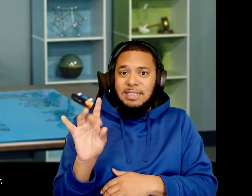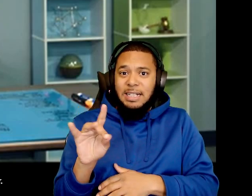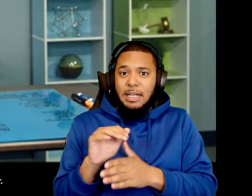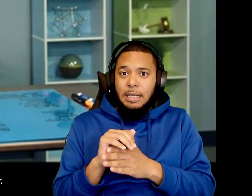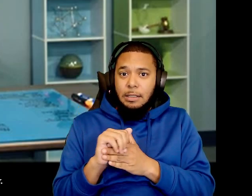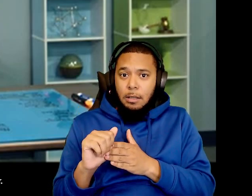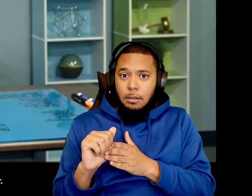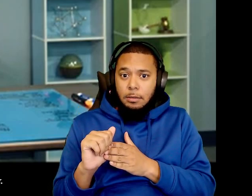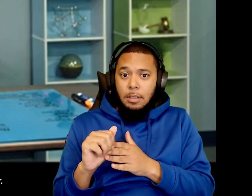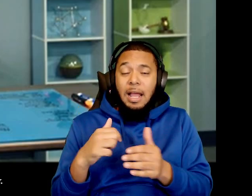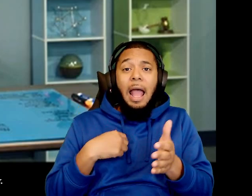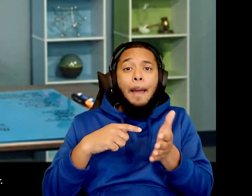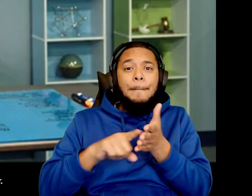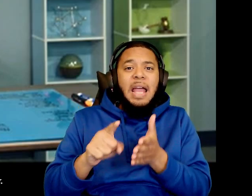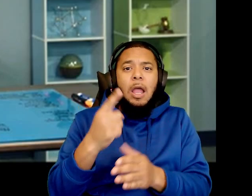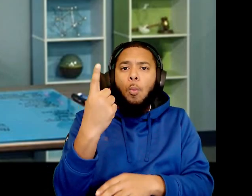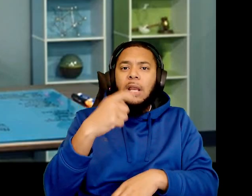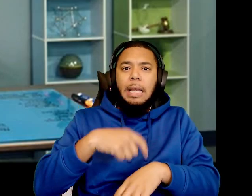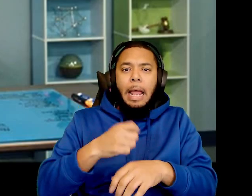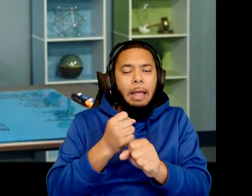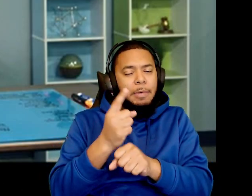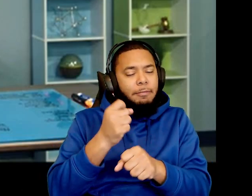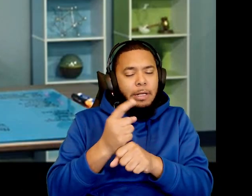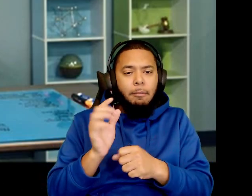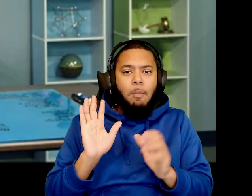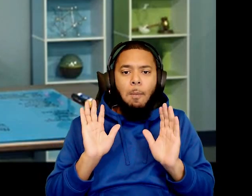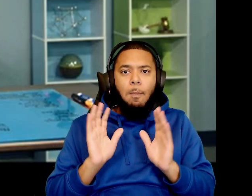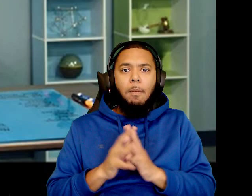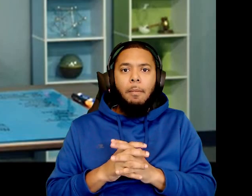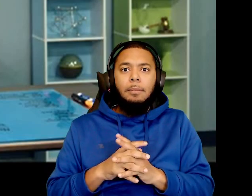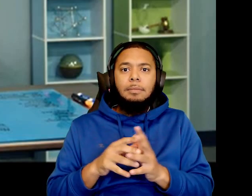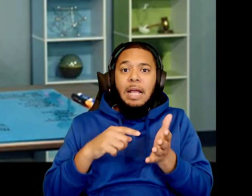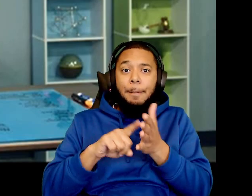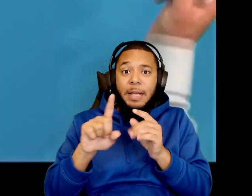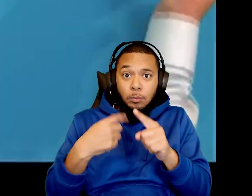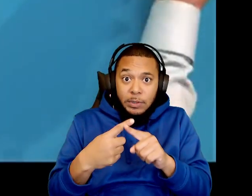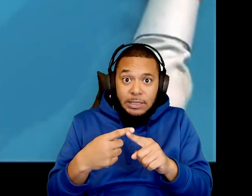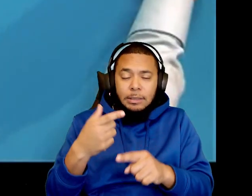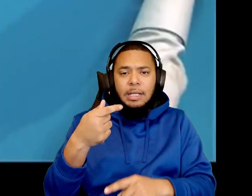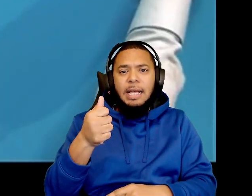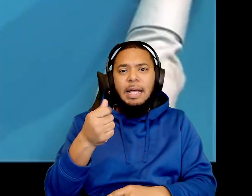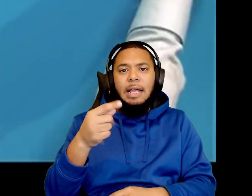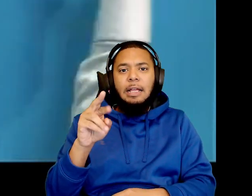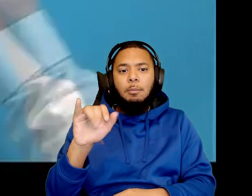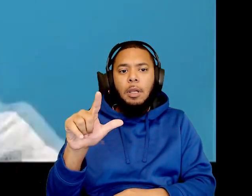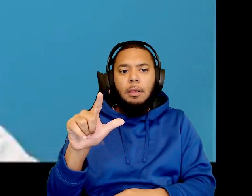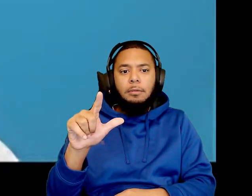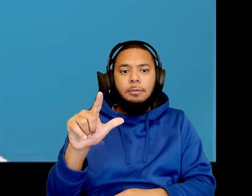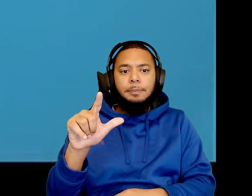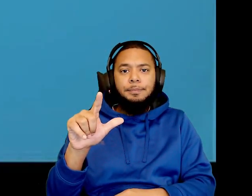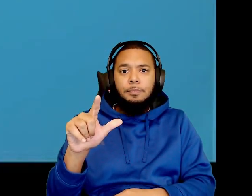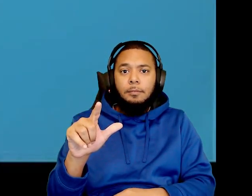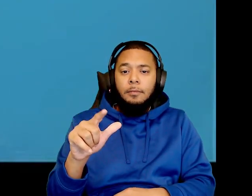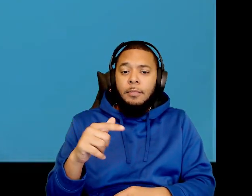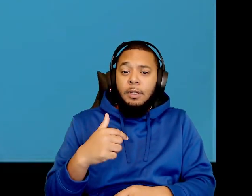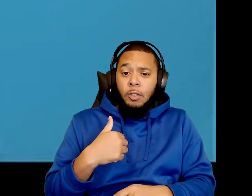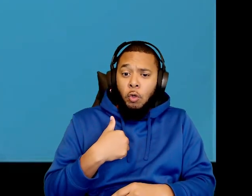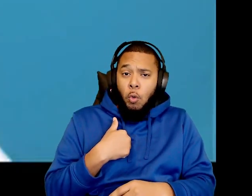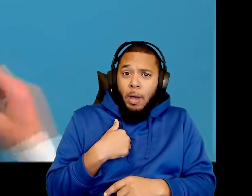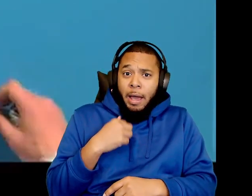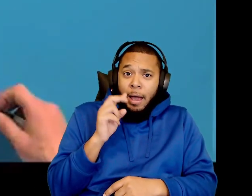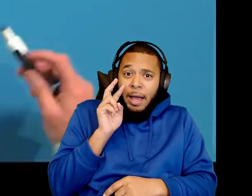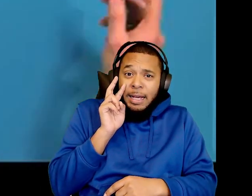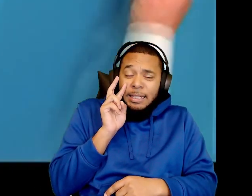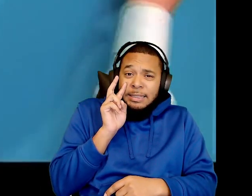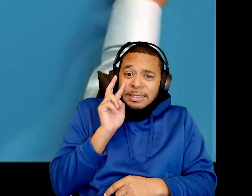$468. And I pay that one time per year. I pay it in April. So I wouldn't see that expense